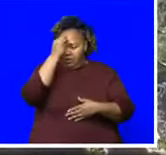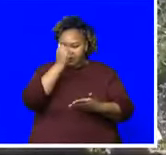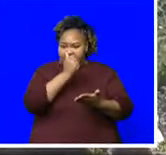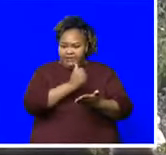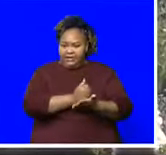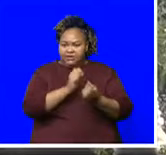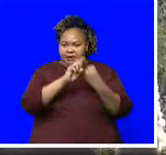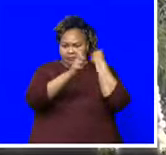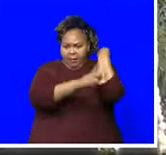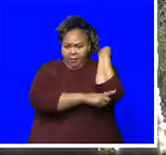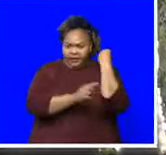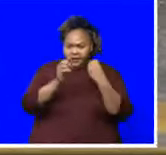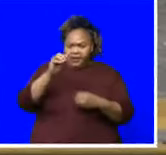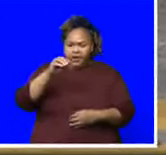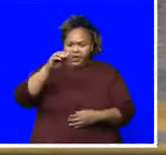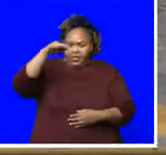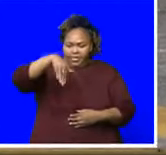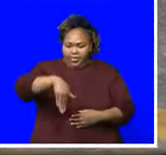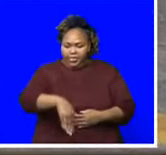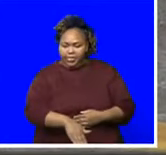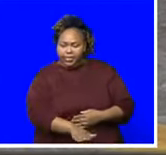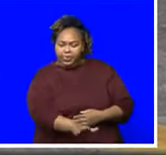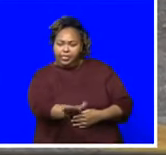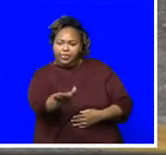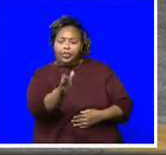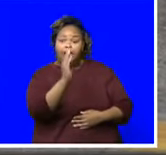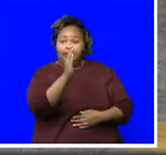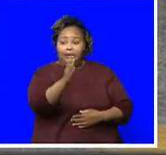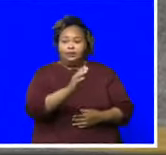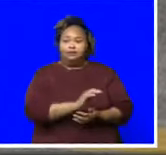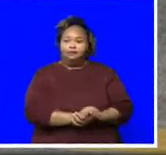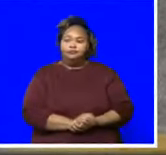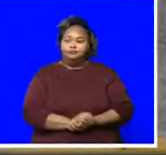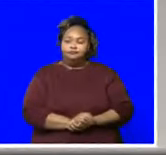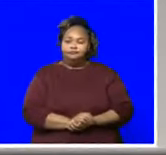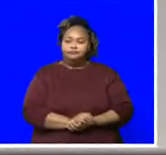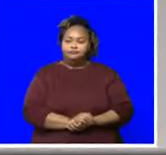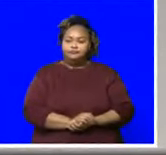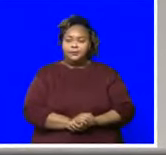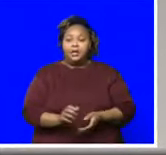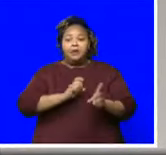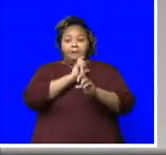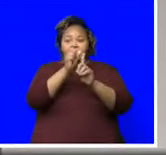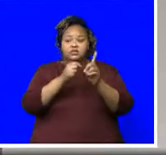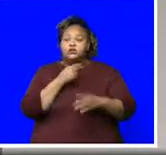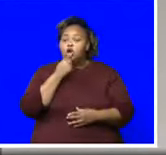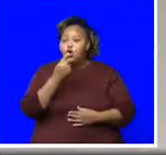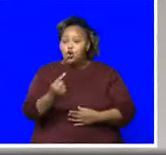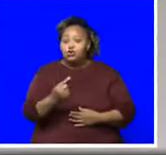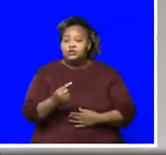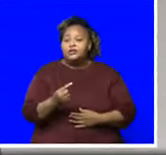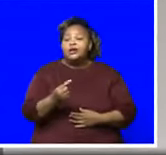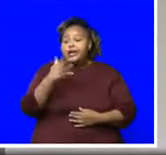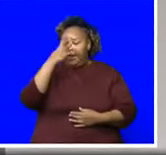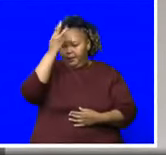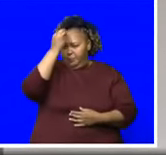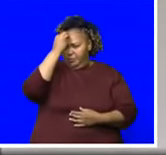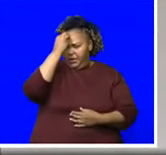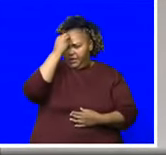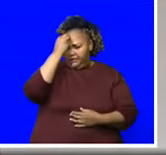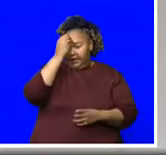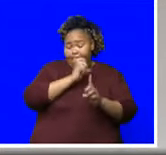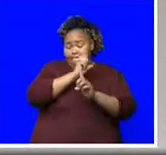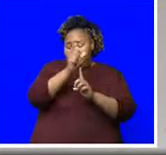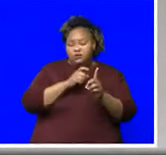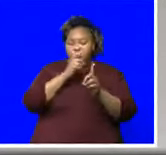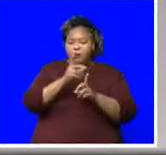lebeyikathi eyiphake emadvute nalesiteshi semaphoyisa kude eyitawuphepha. Dlamini uthi ngesikhathi kudutshulwa liphoyisa lebelikathi